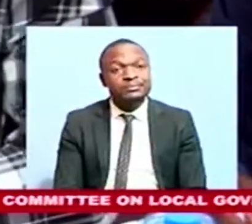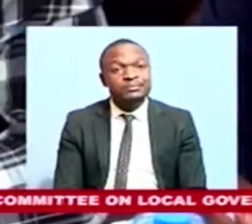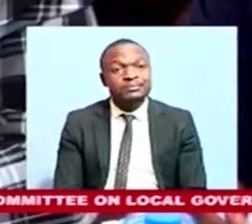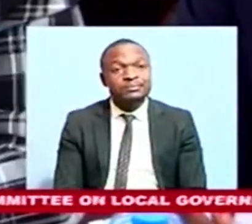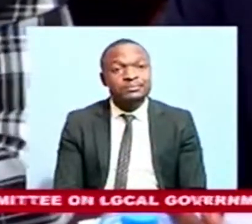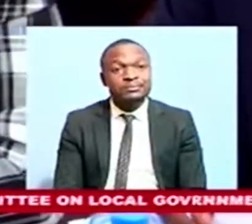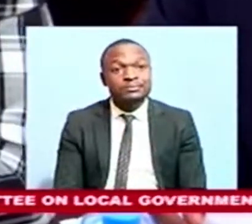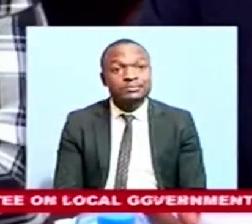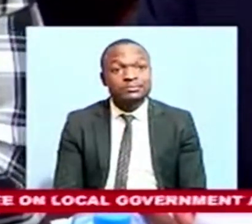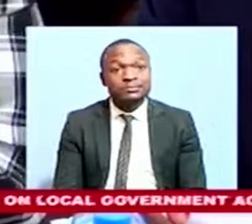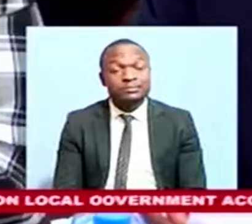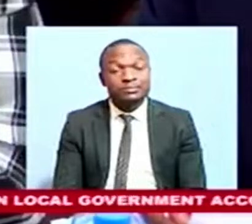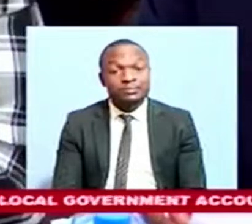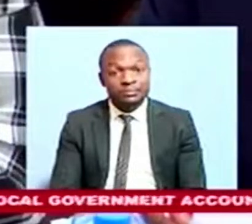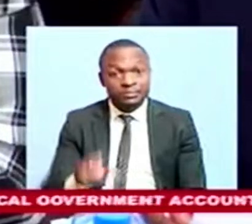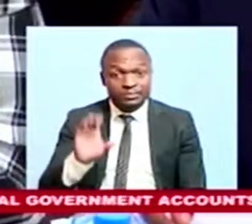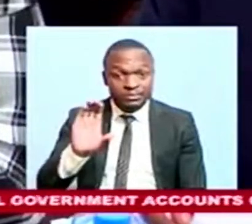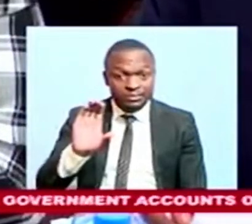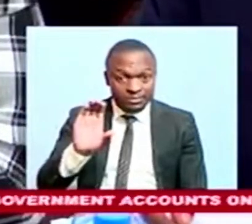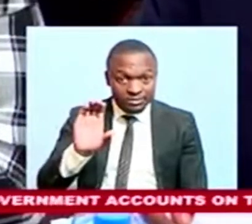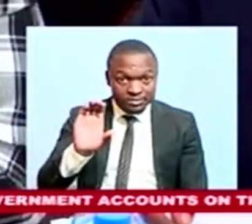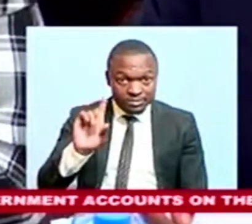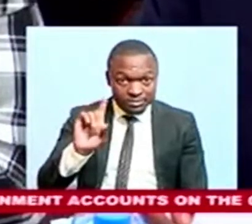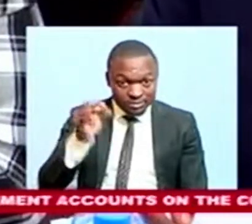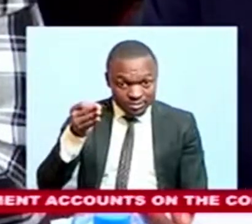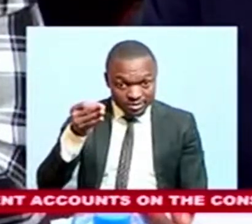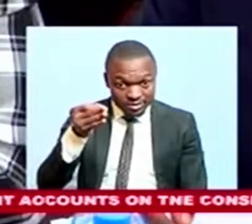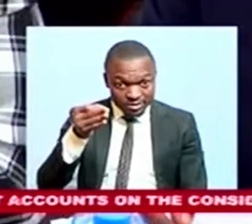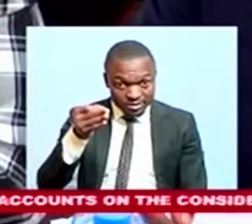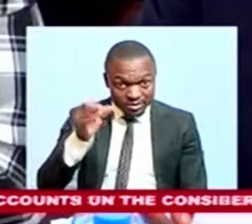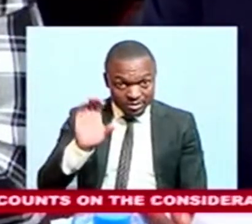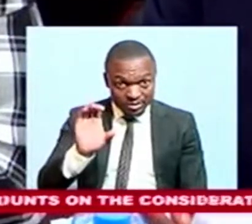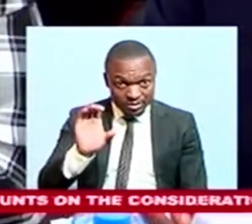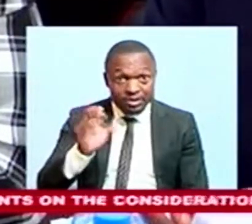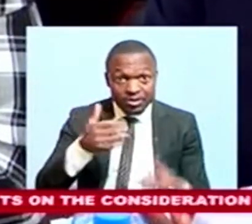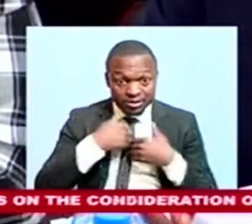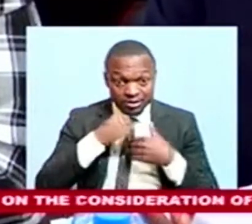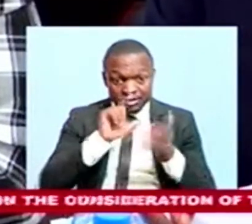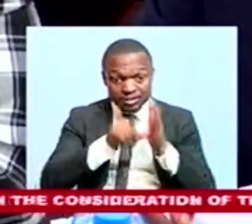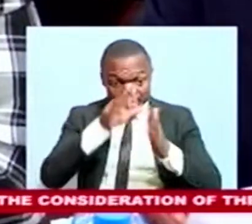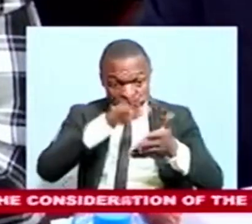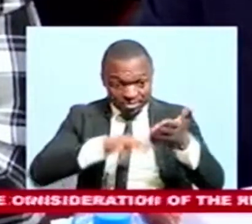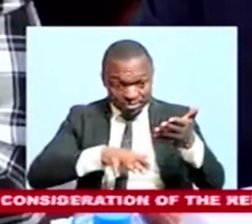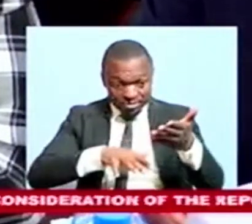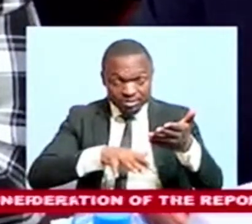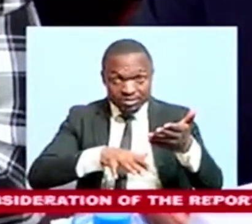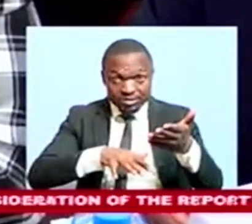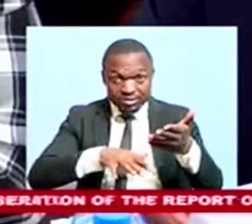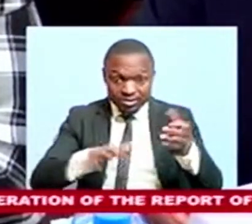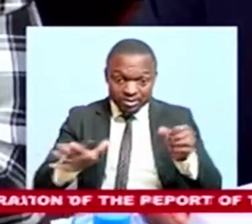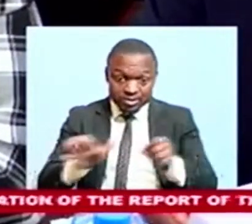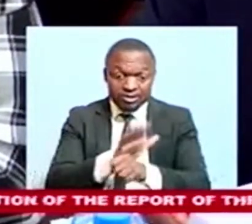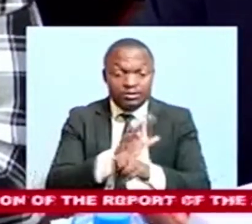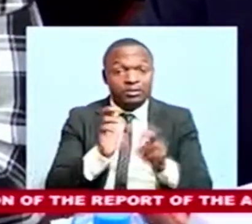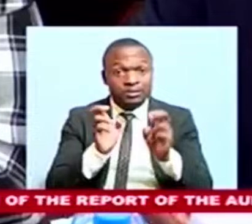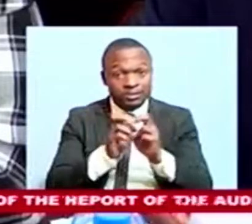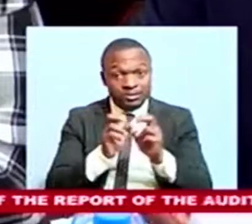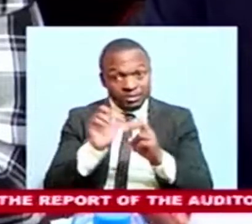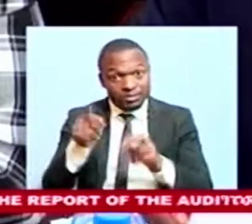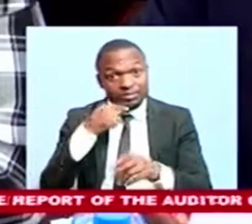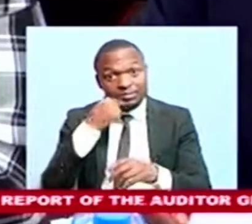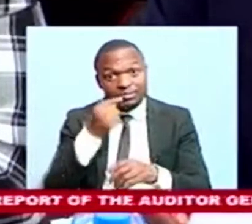the authorities from CDFC committee, you have the minutes? Okay. Full contract, like I